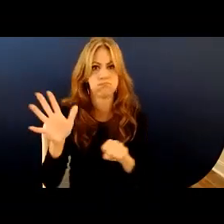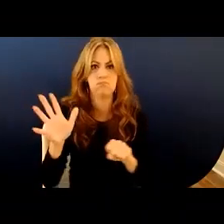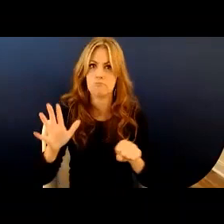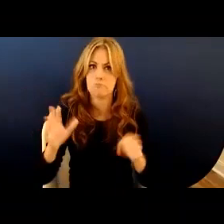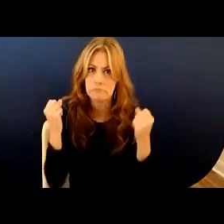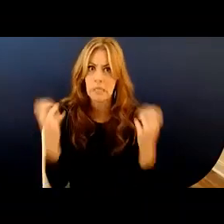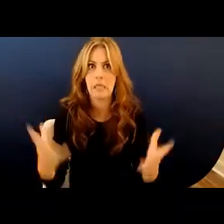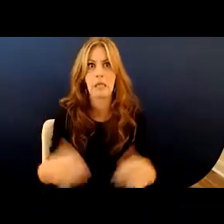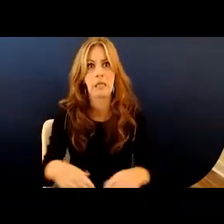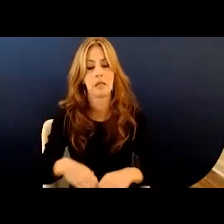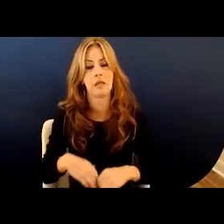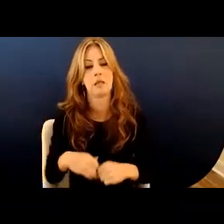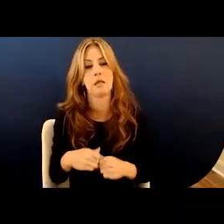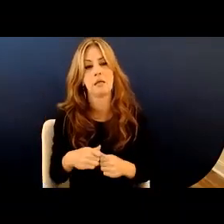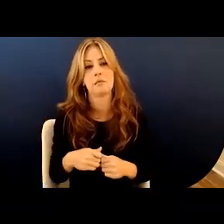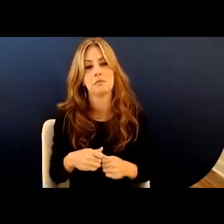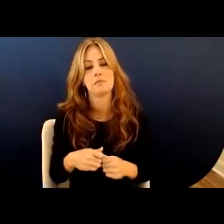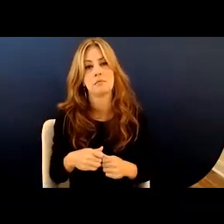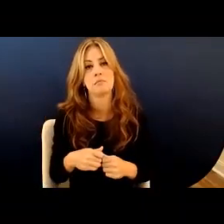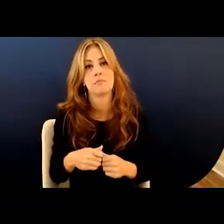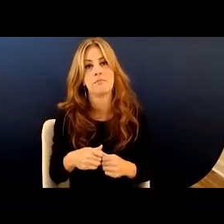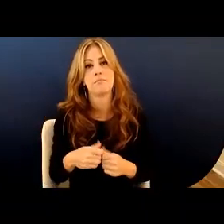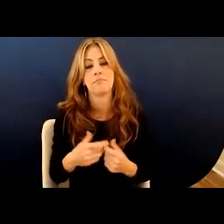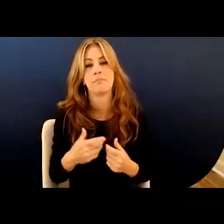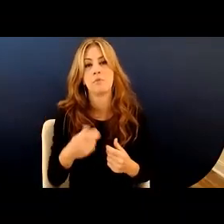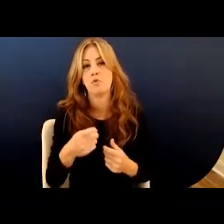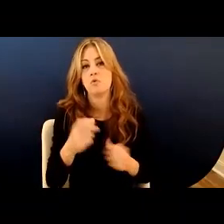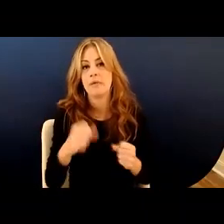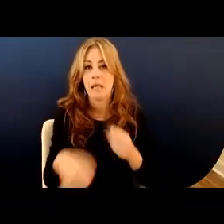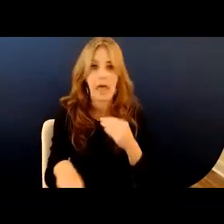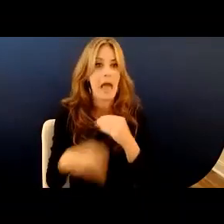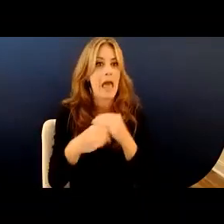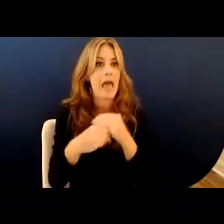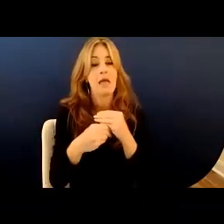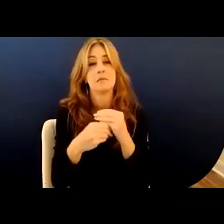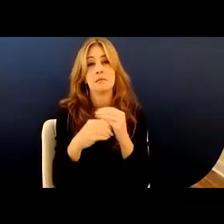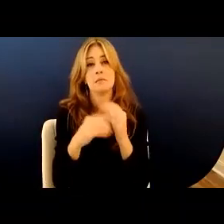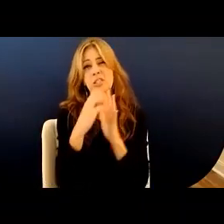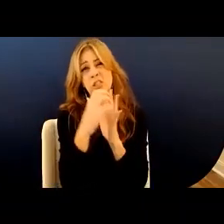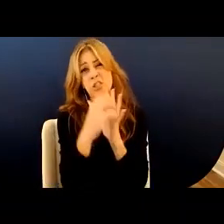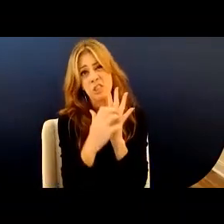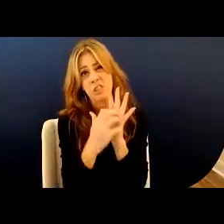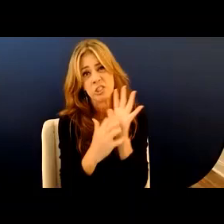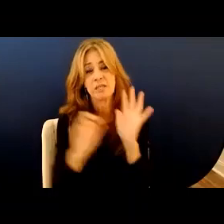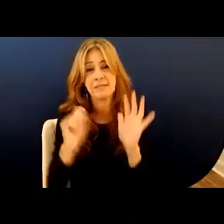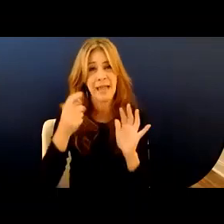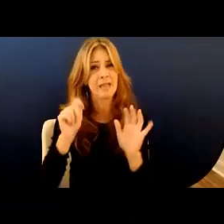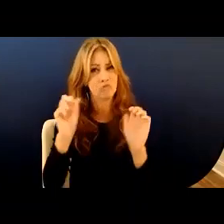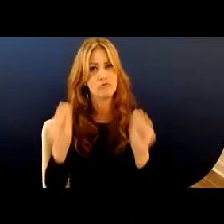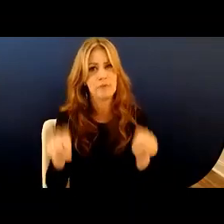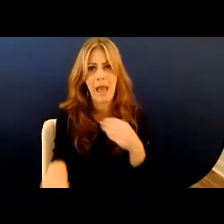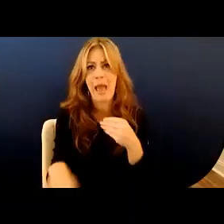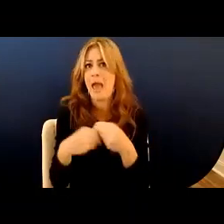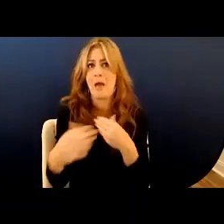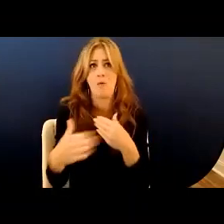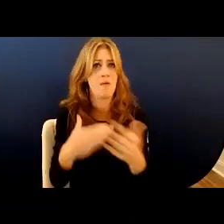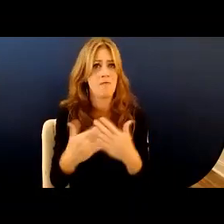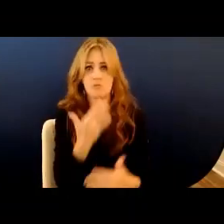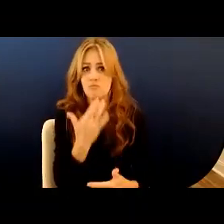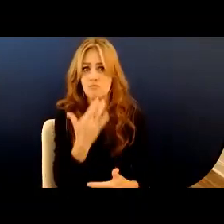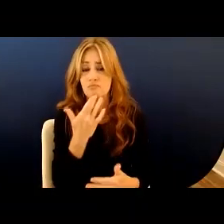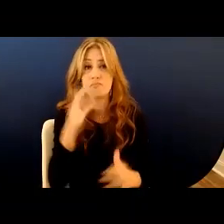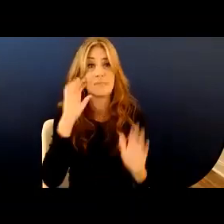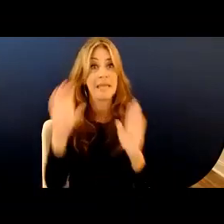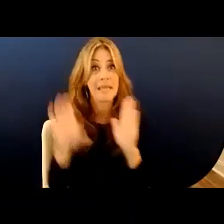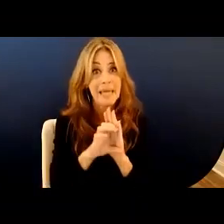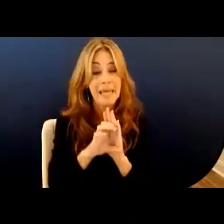interactive presentation. You can add as much text as you feel is necessary, as many images, as many